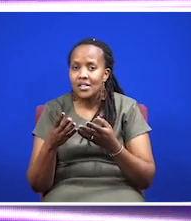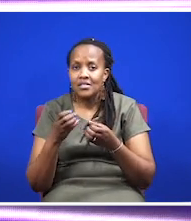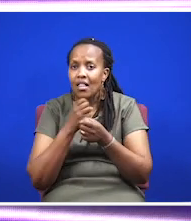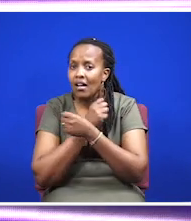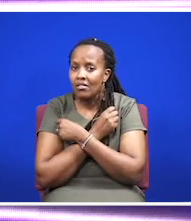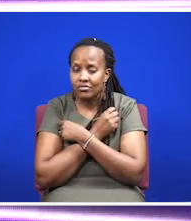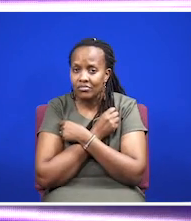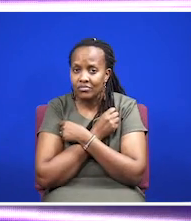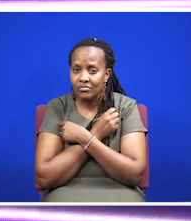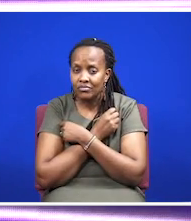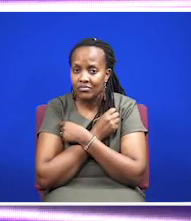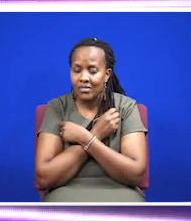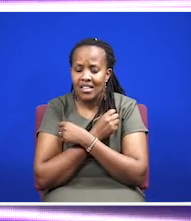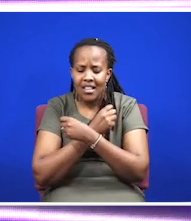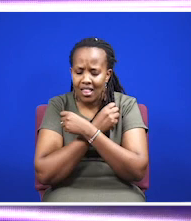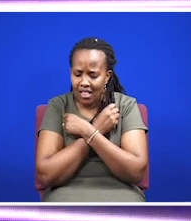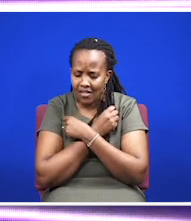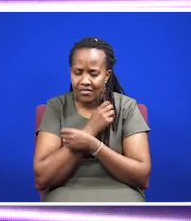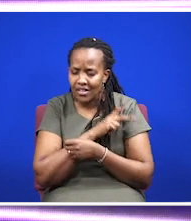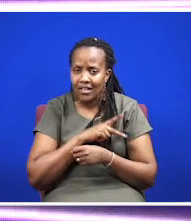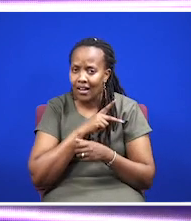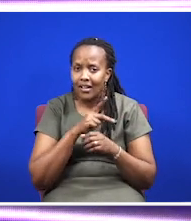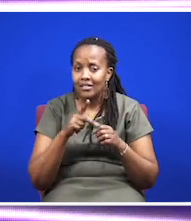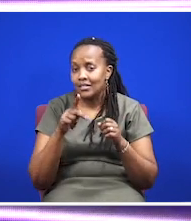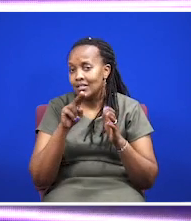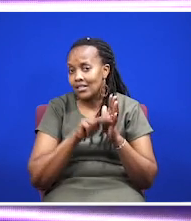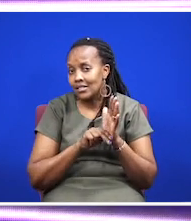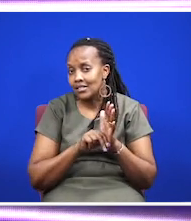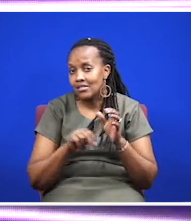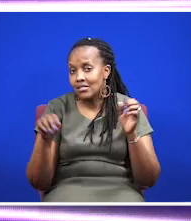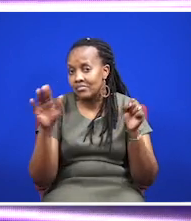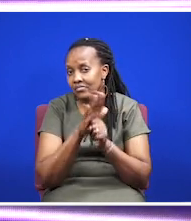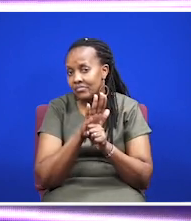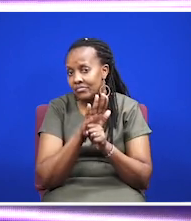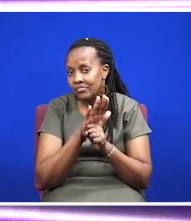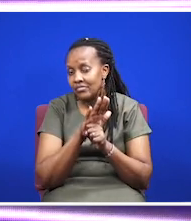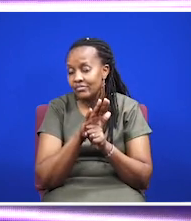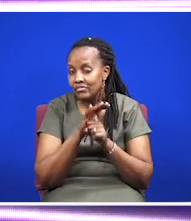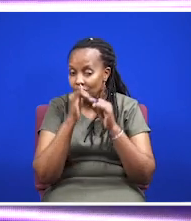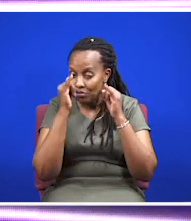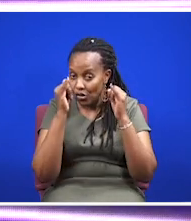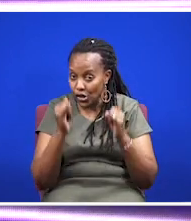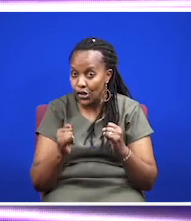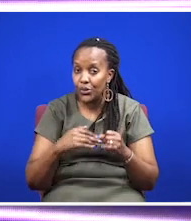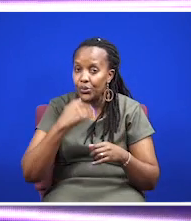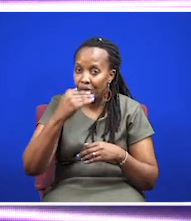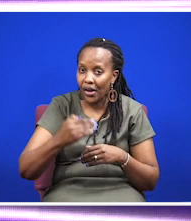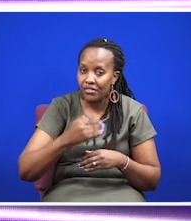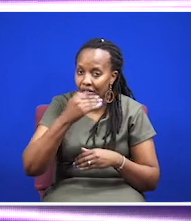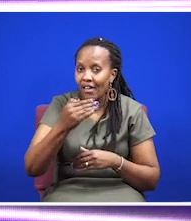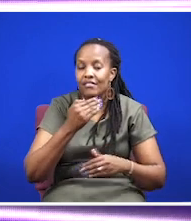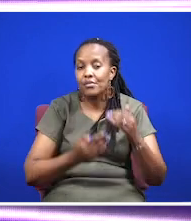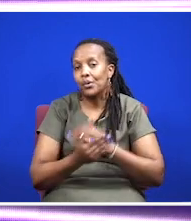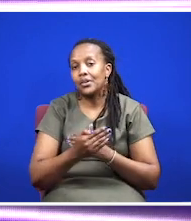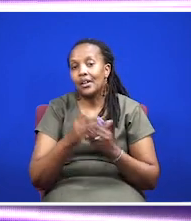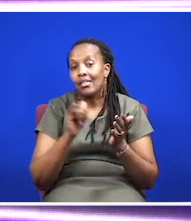His loving kindness is abundant. We are told that it is renewed every morning. That's why we